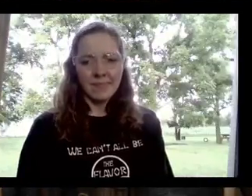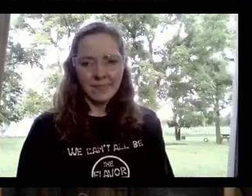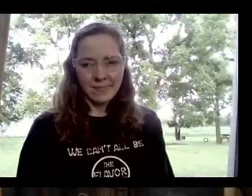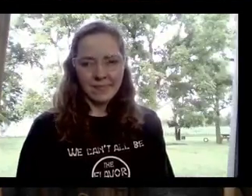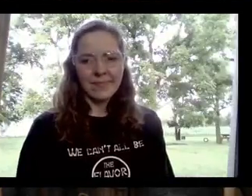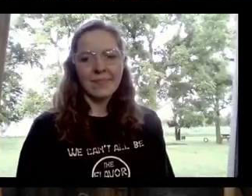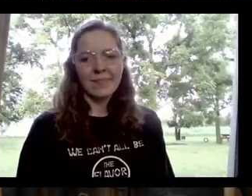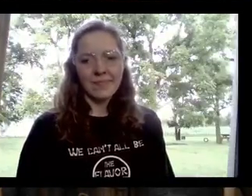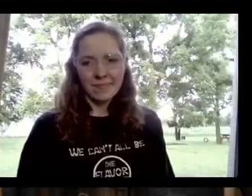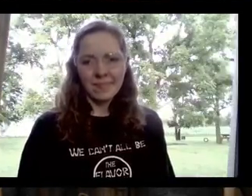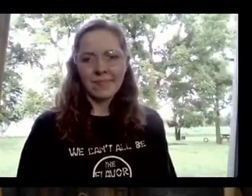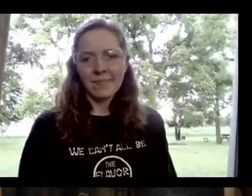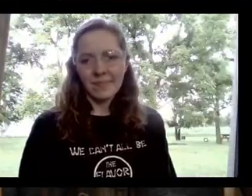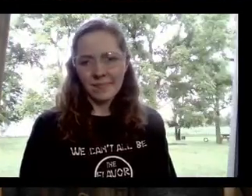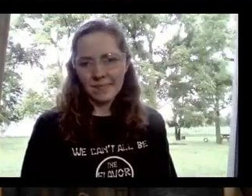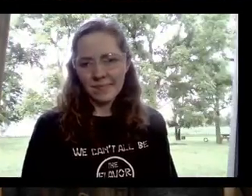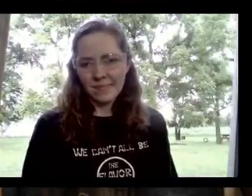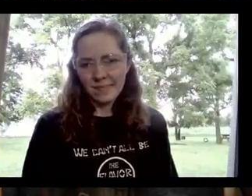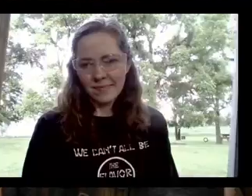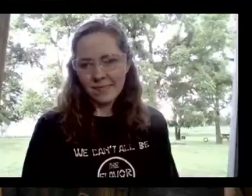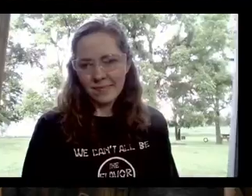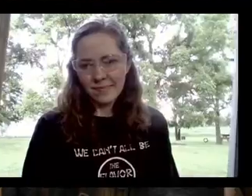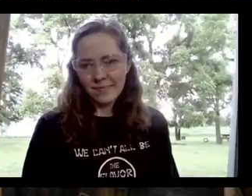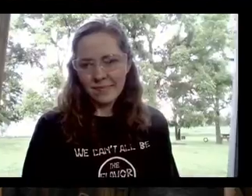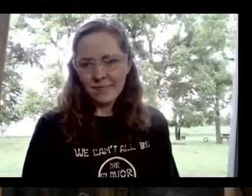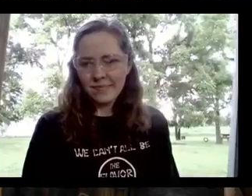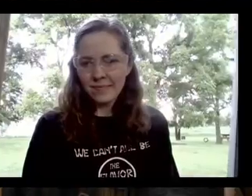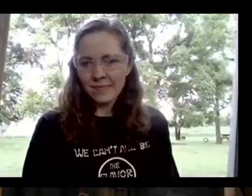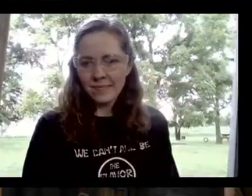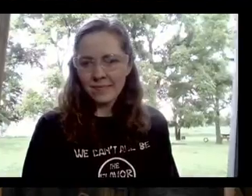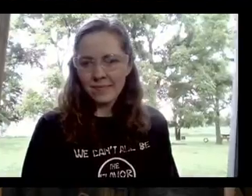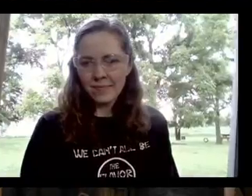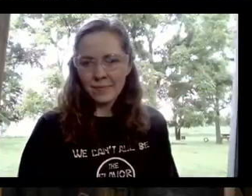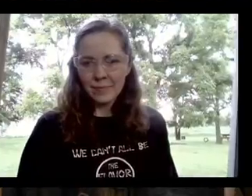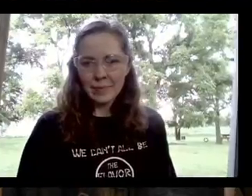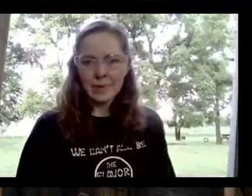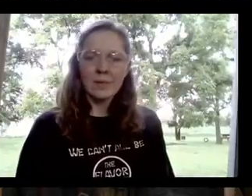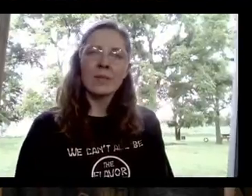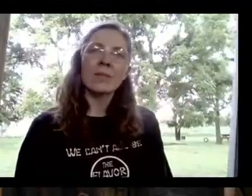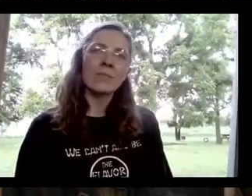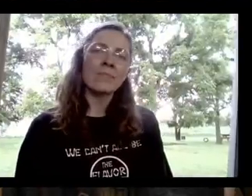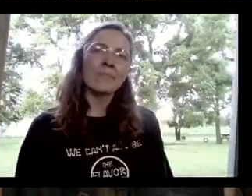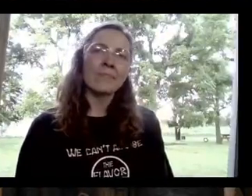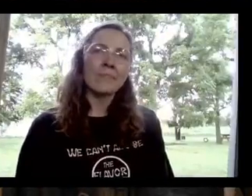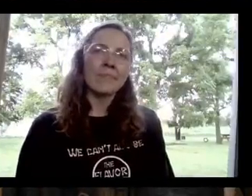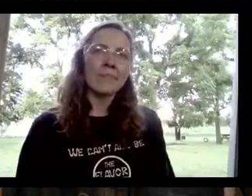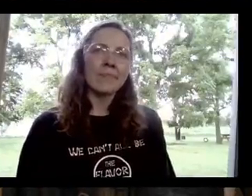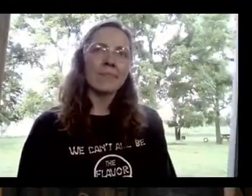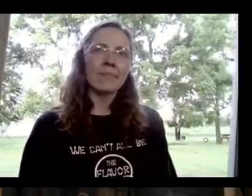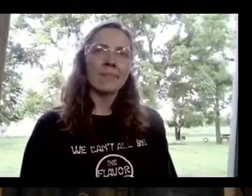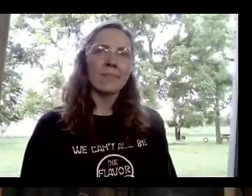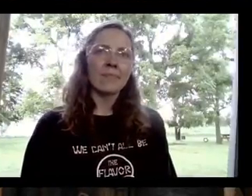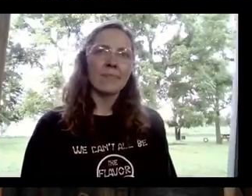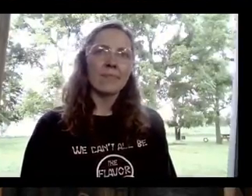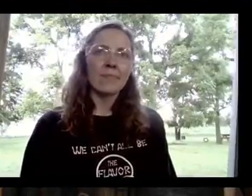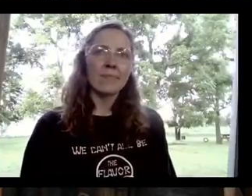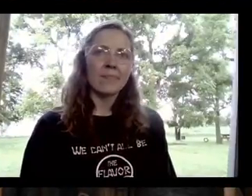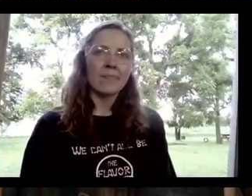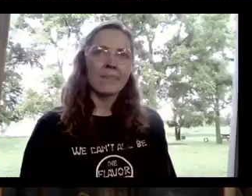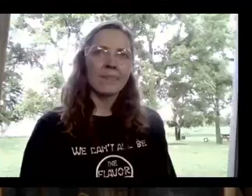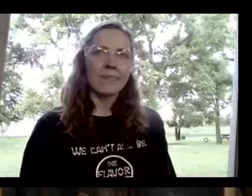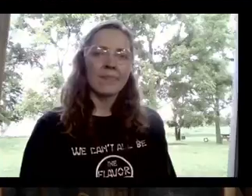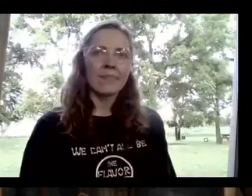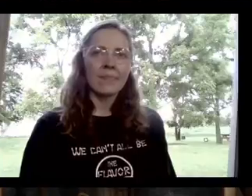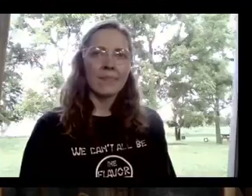there. But we're going to take one more good heat on this, bring it up, get the last little bit of fidgety shaping